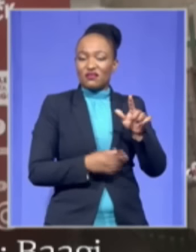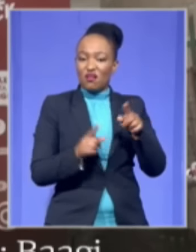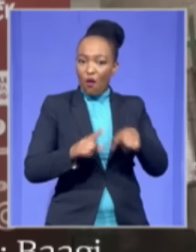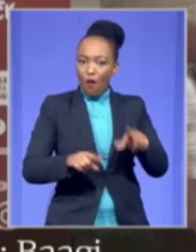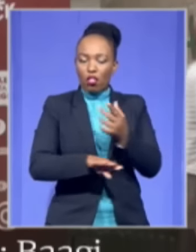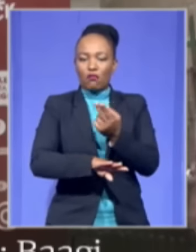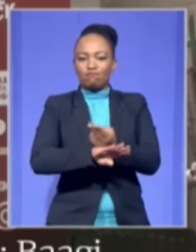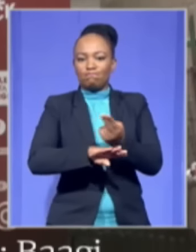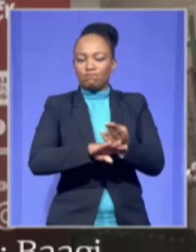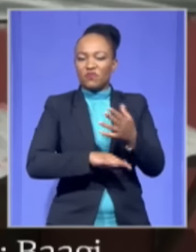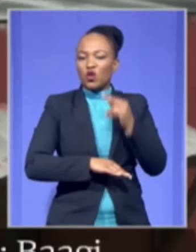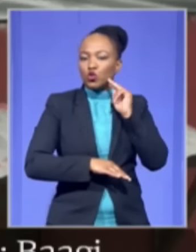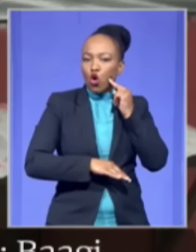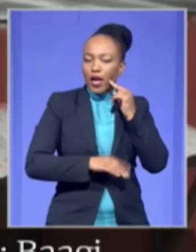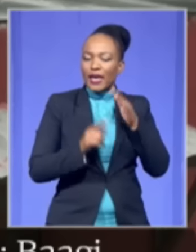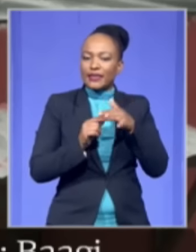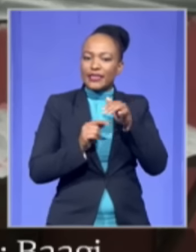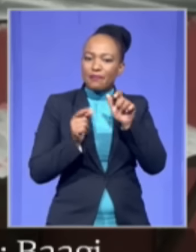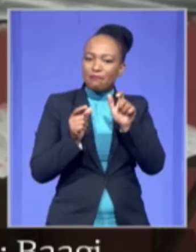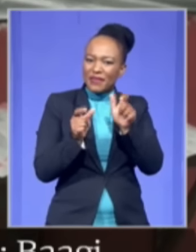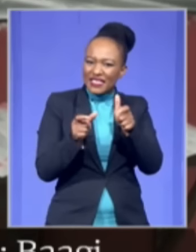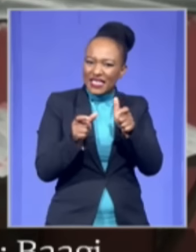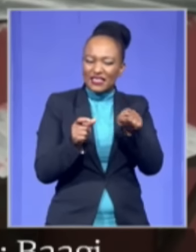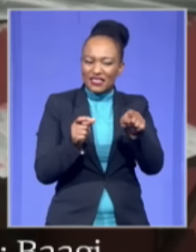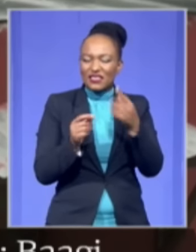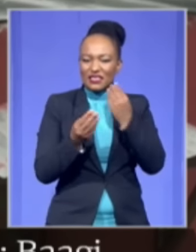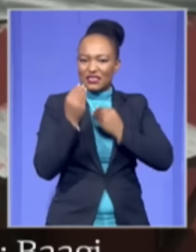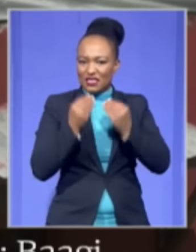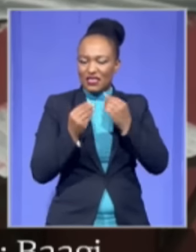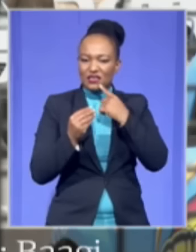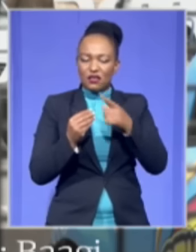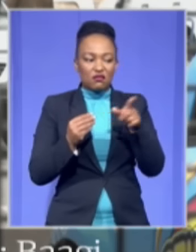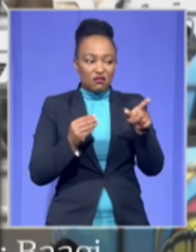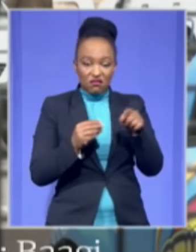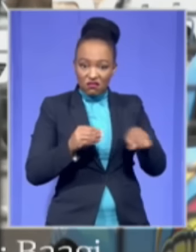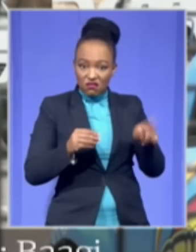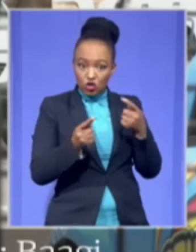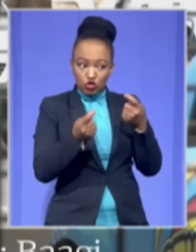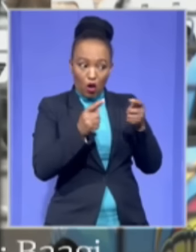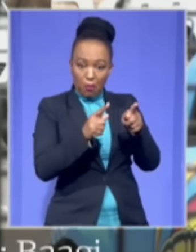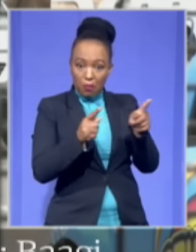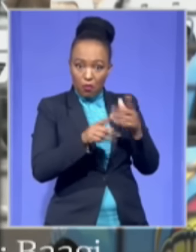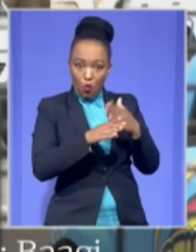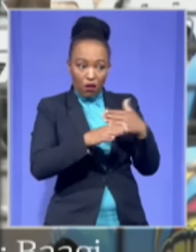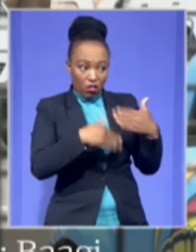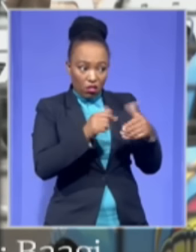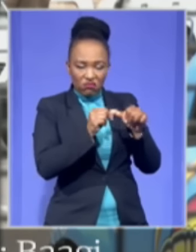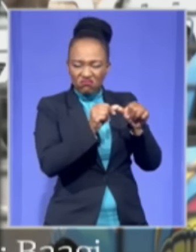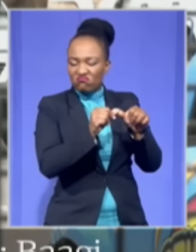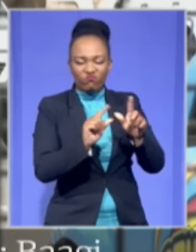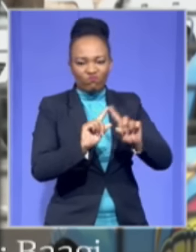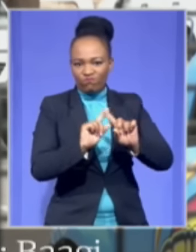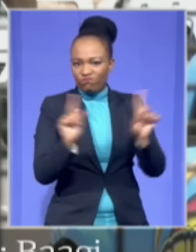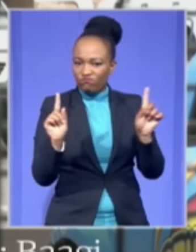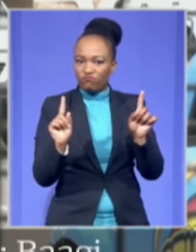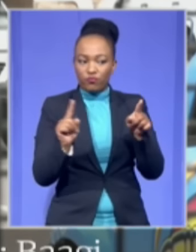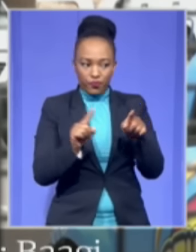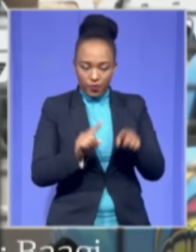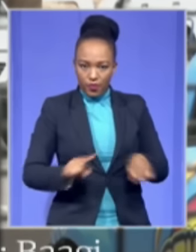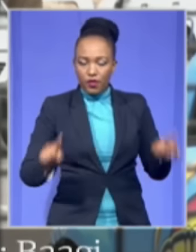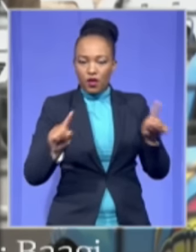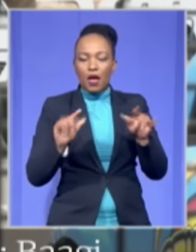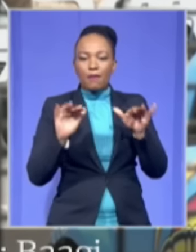di-biskiti. Baagi ba ikanne gore ga bane ba letlelela mabentlele a ba ditšhaba go dira mo lefelong la bona gape. Ba batla gore baagi ba